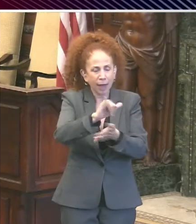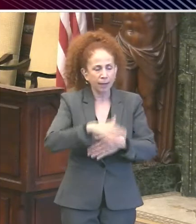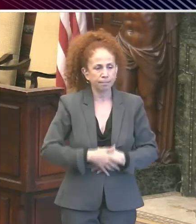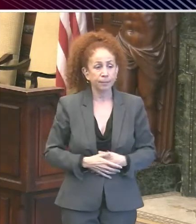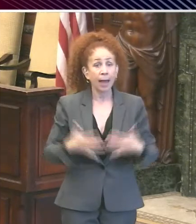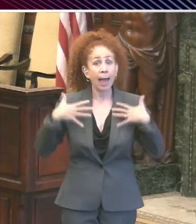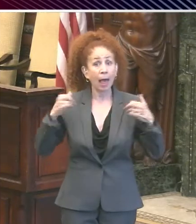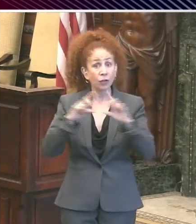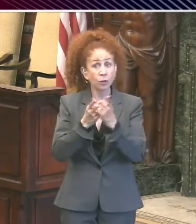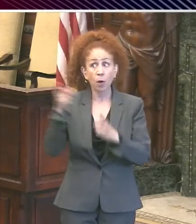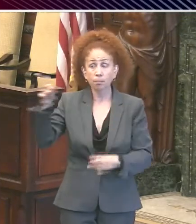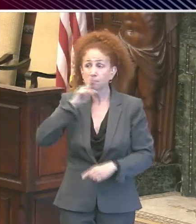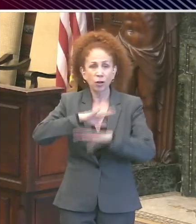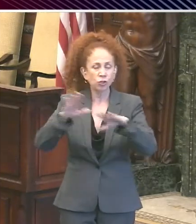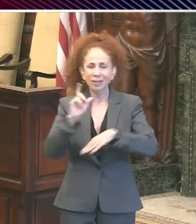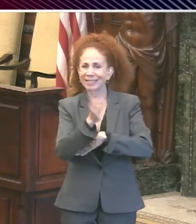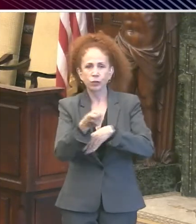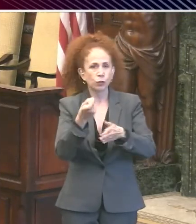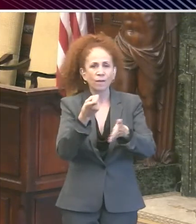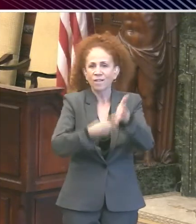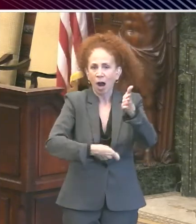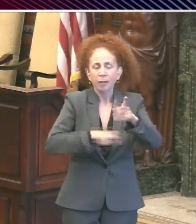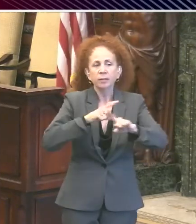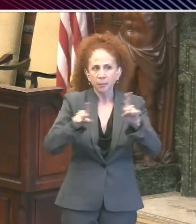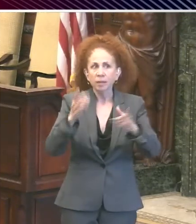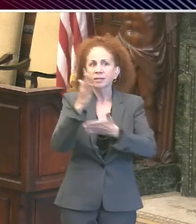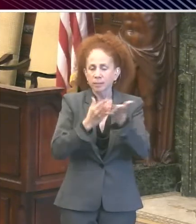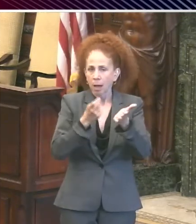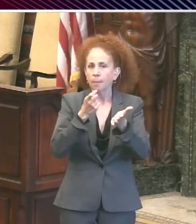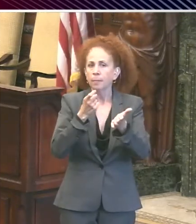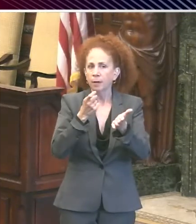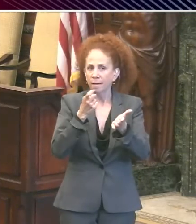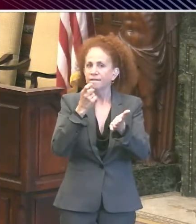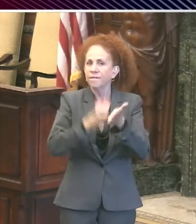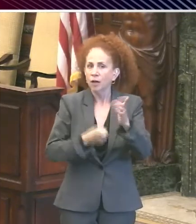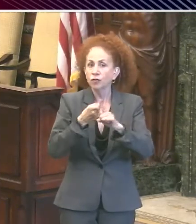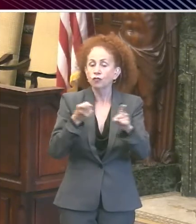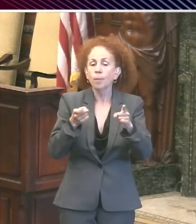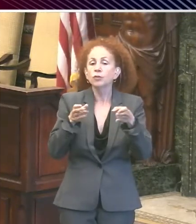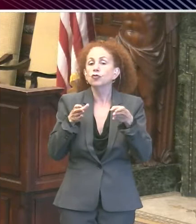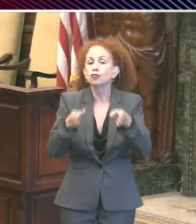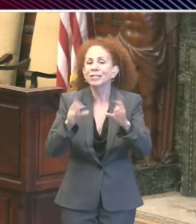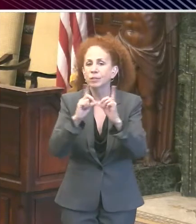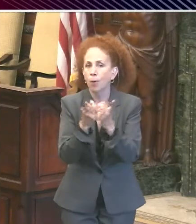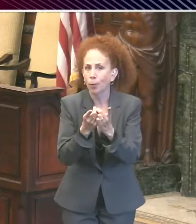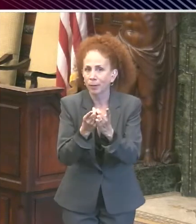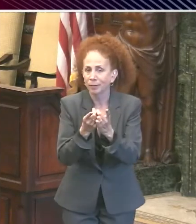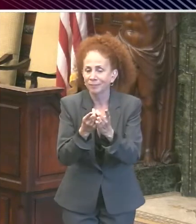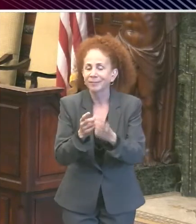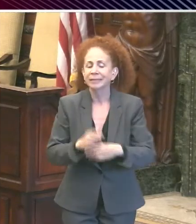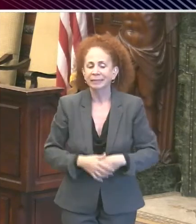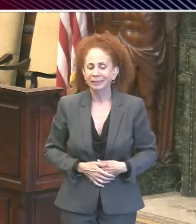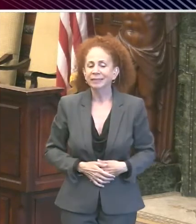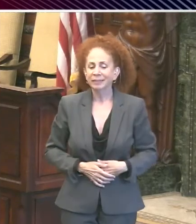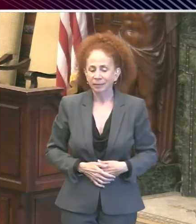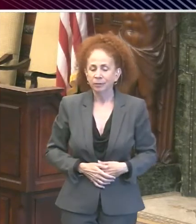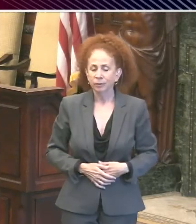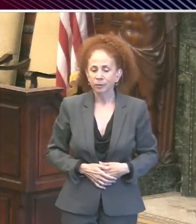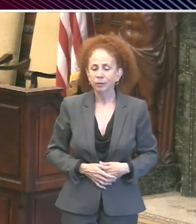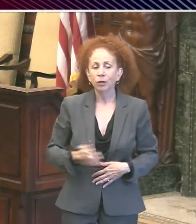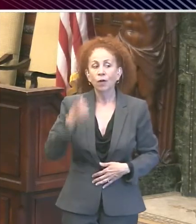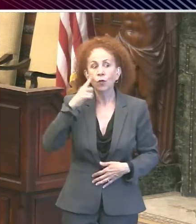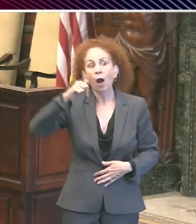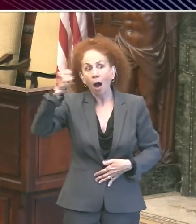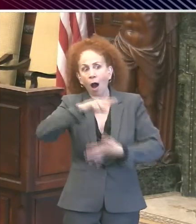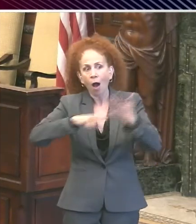health department doesn't issue fines, but there are some fines that may have been issued by the streets department that does its own inspections about a variety of other rules